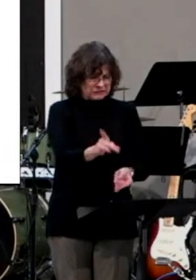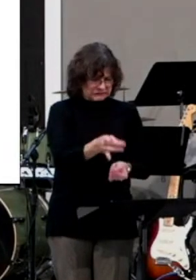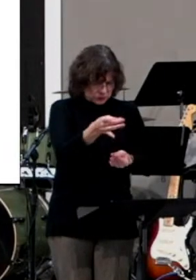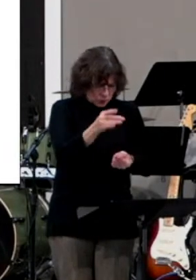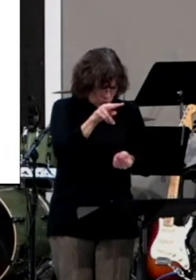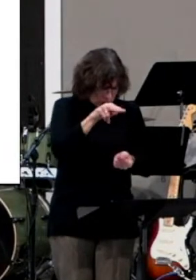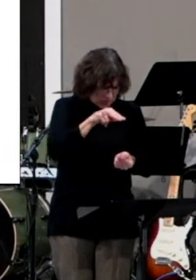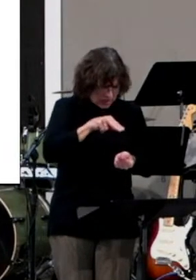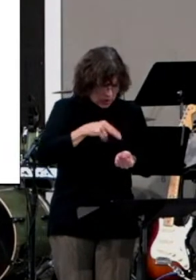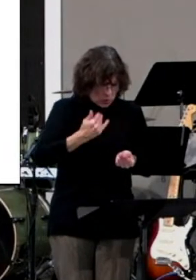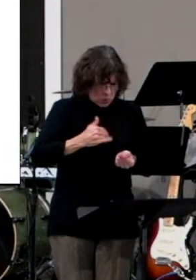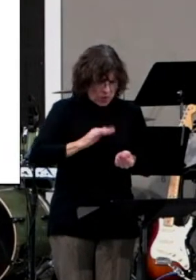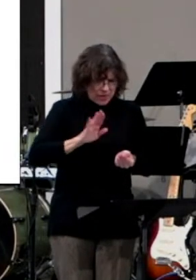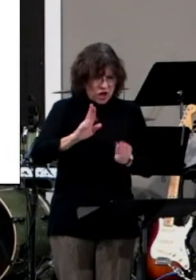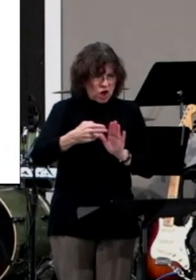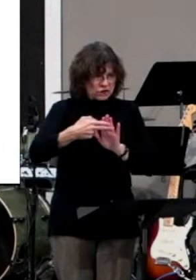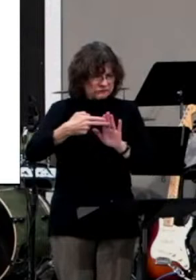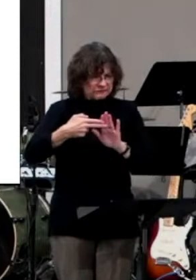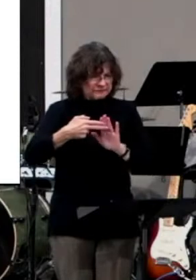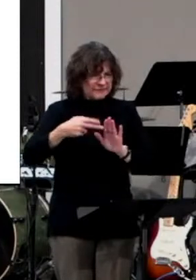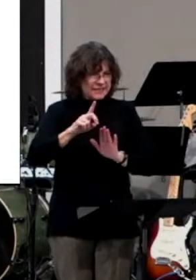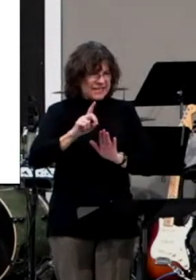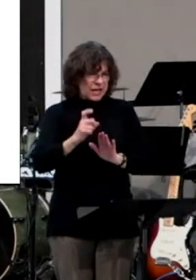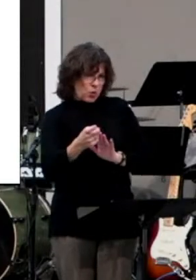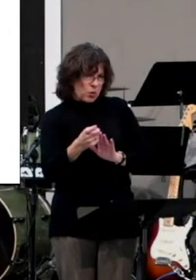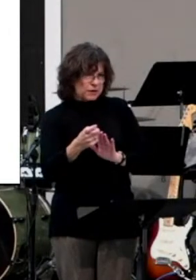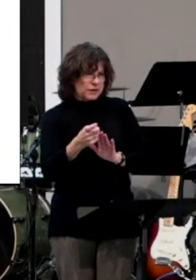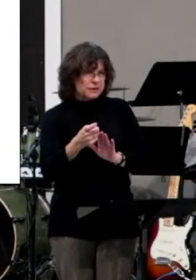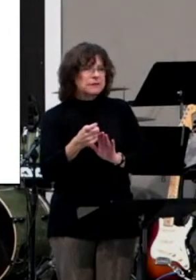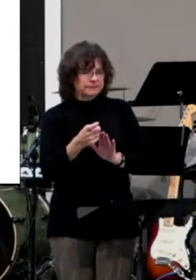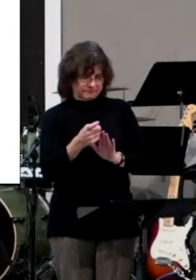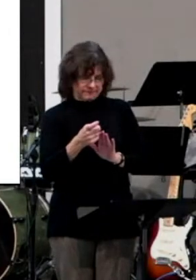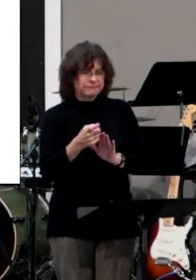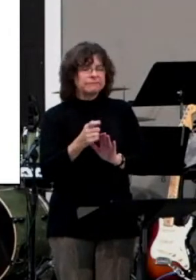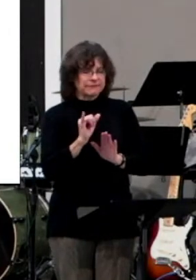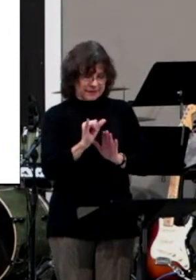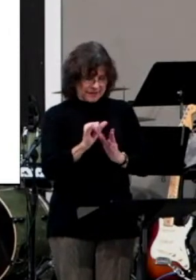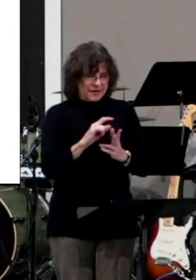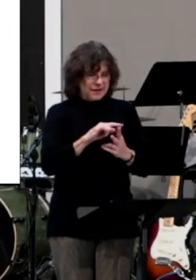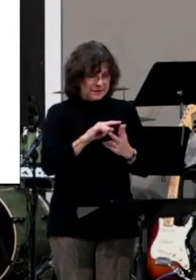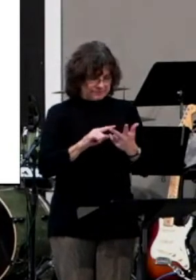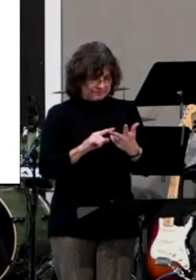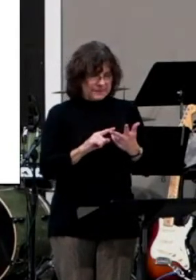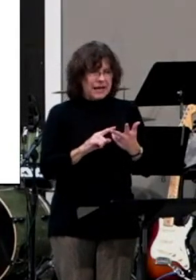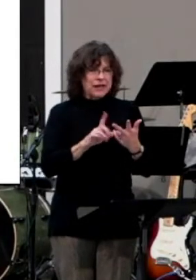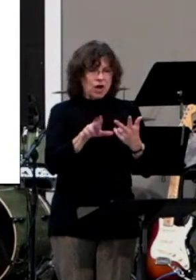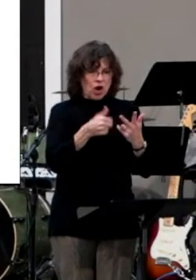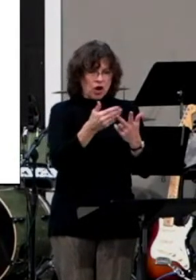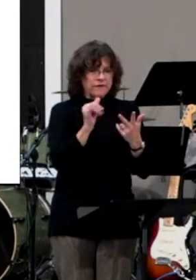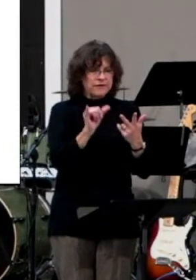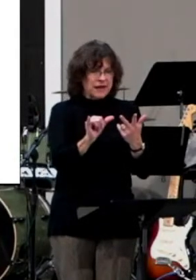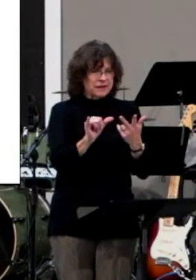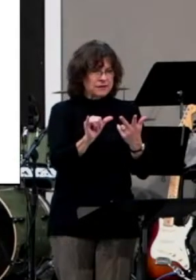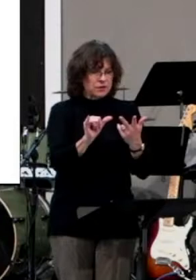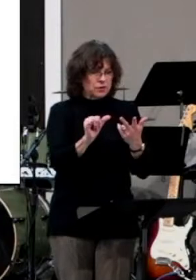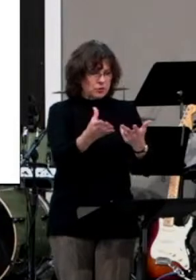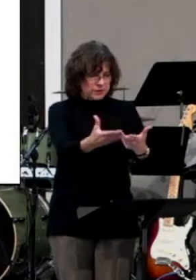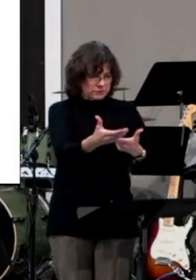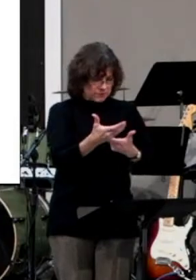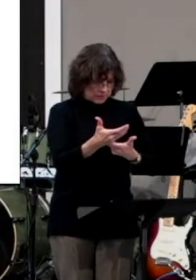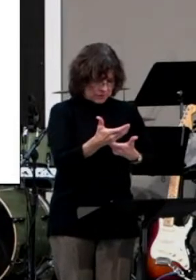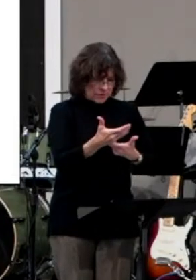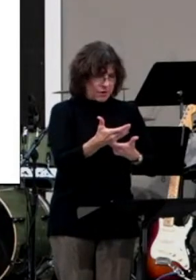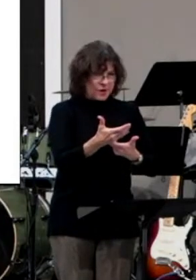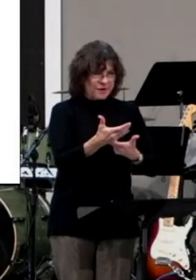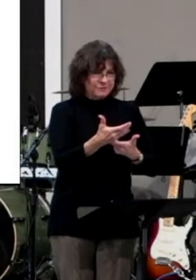diagnoses and photos, and turning that into, instead of taking that and handing that to families, we've been